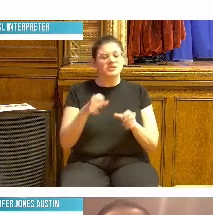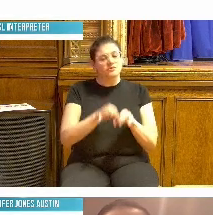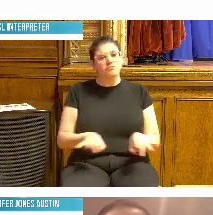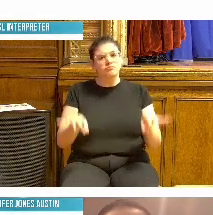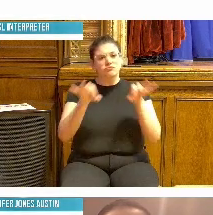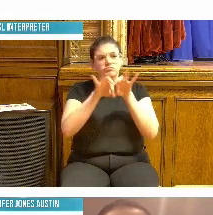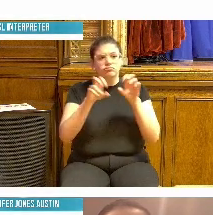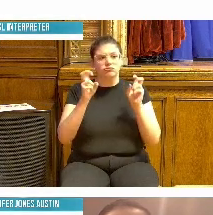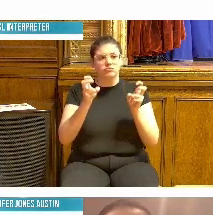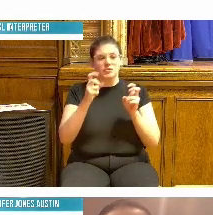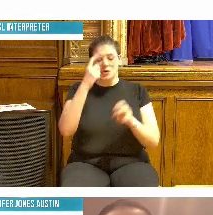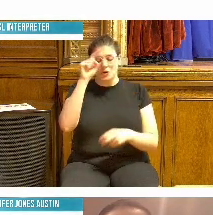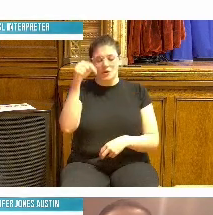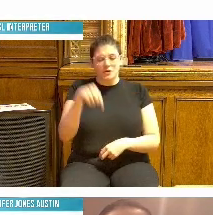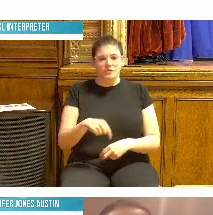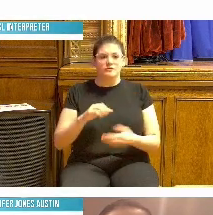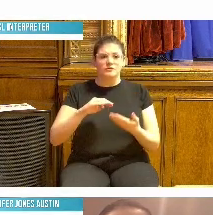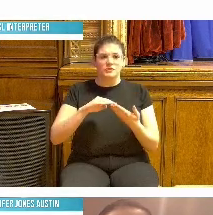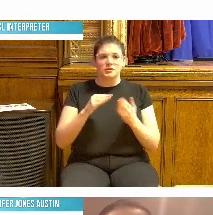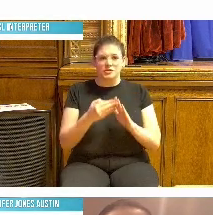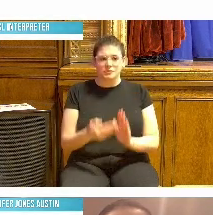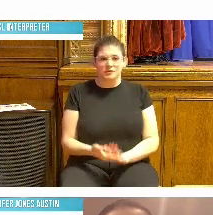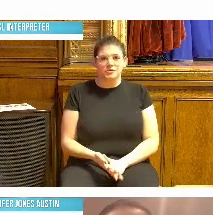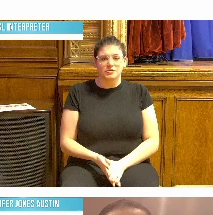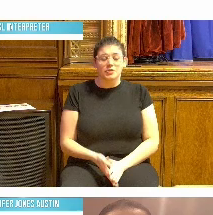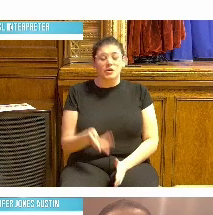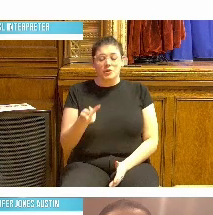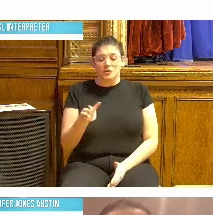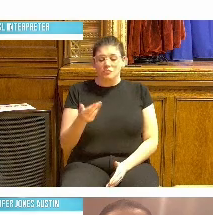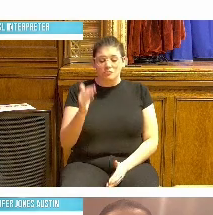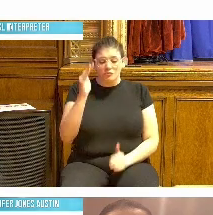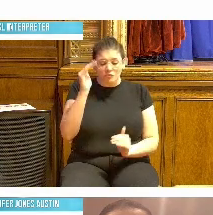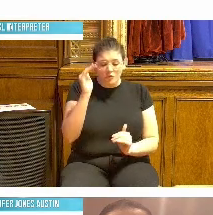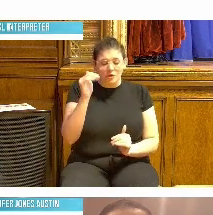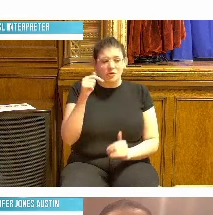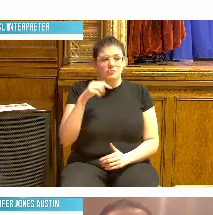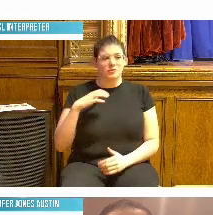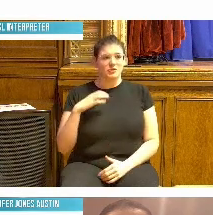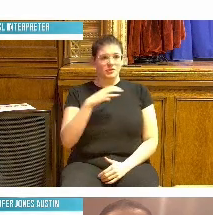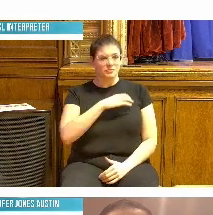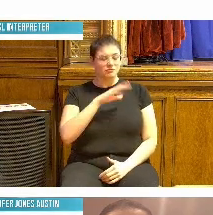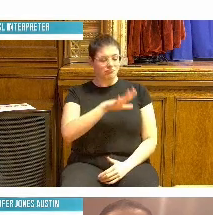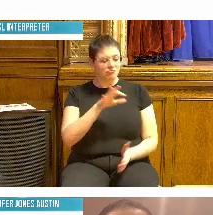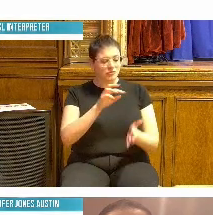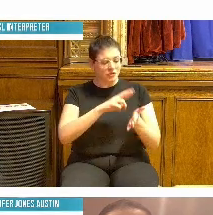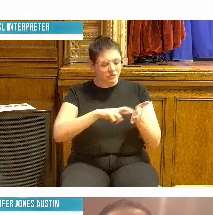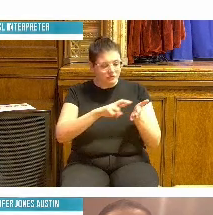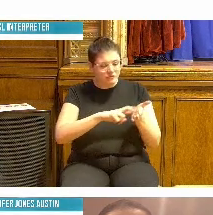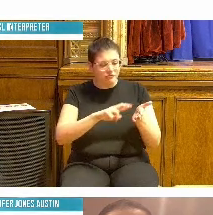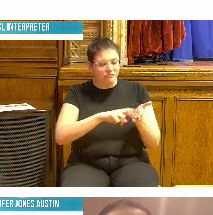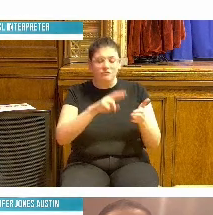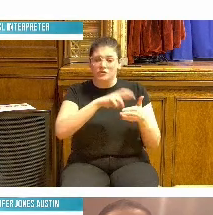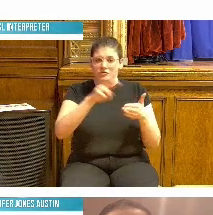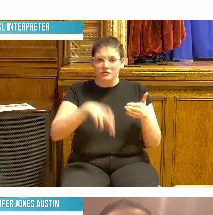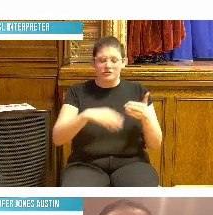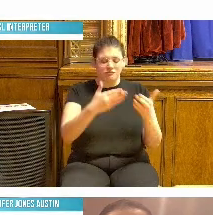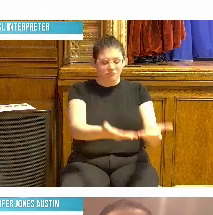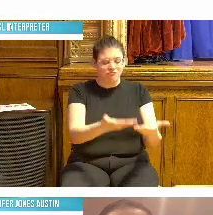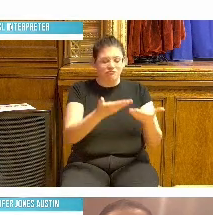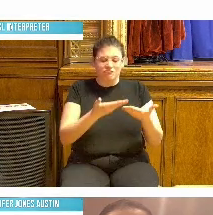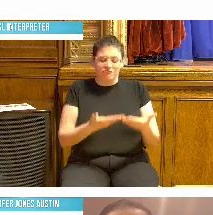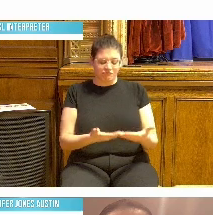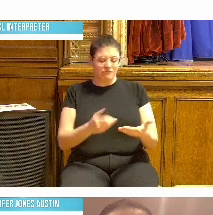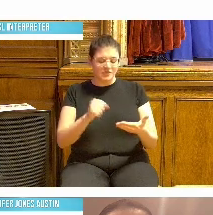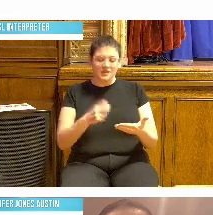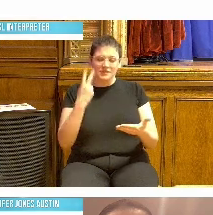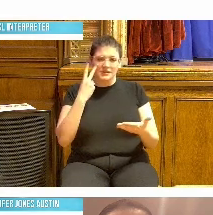work with all the data at our disposal, and we hope that the commission's findings and decisions will both bring these injustices to light and start